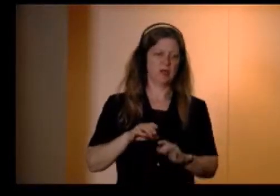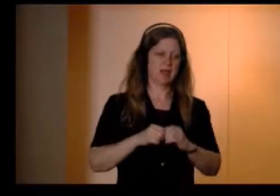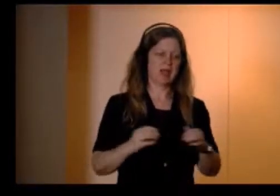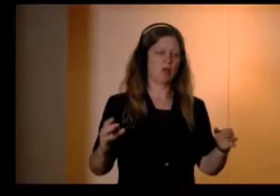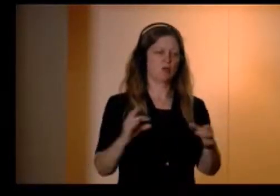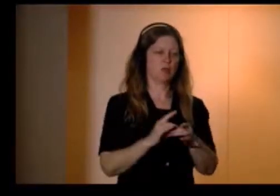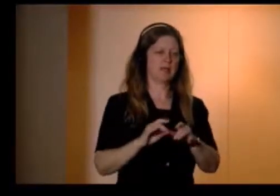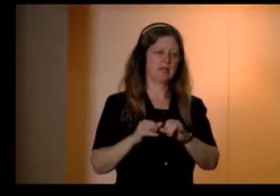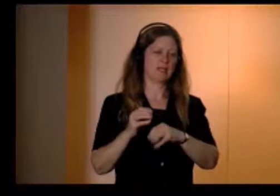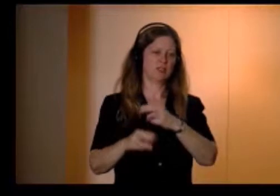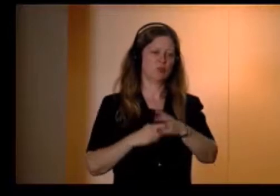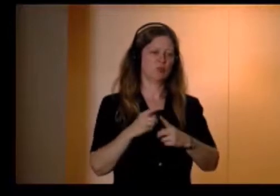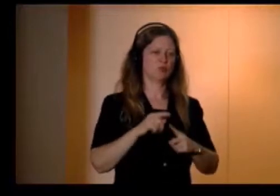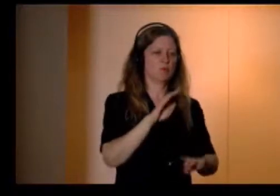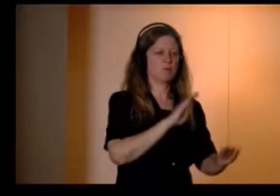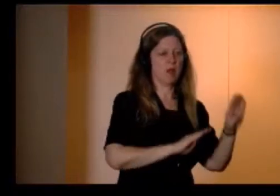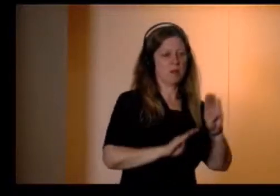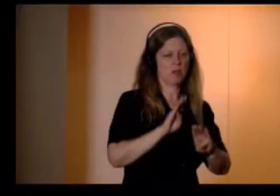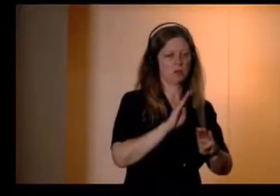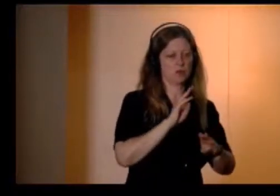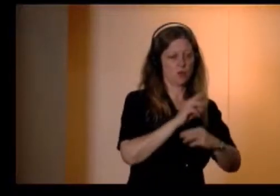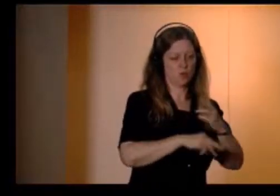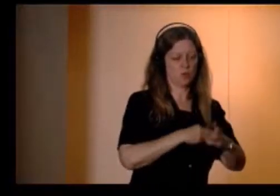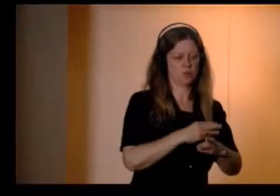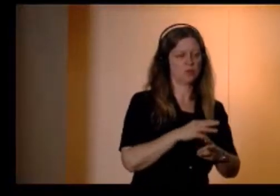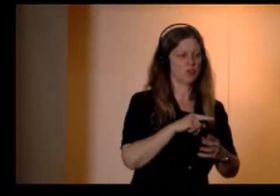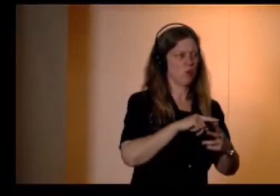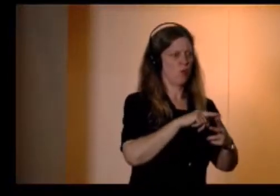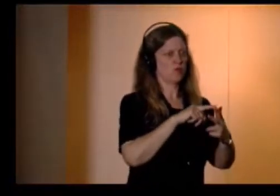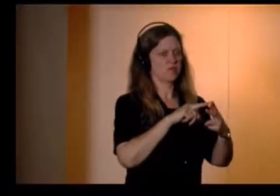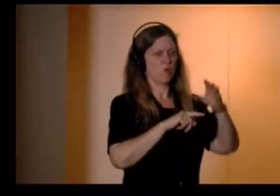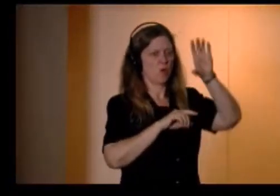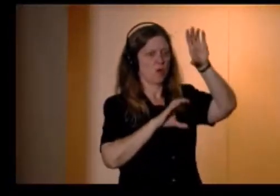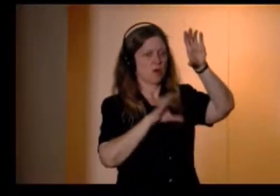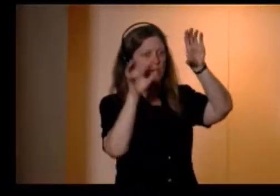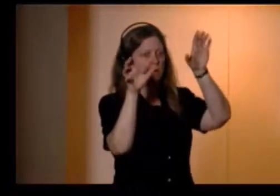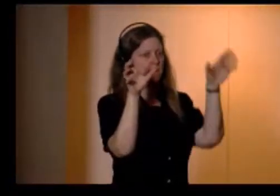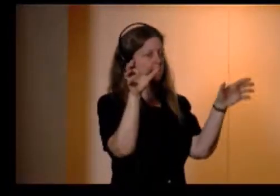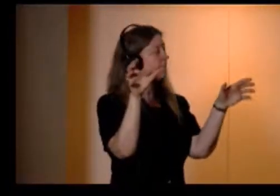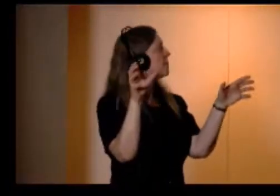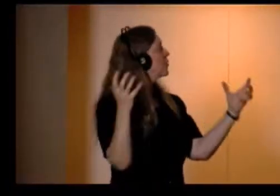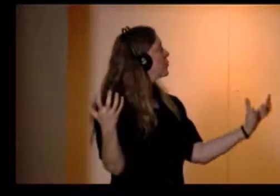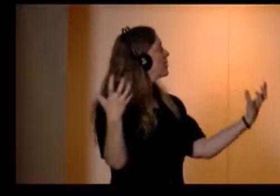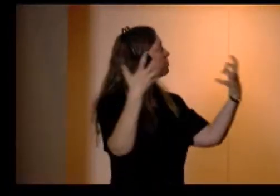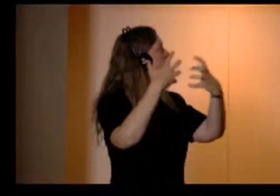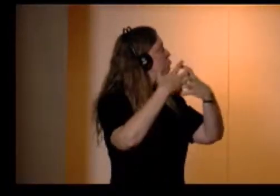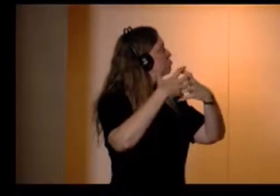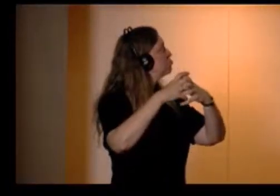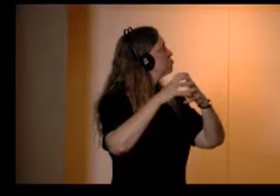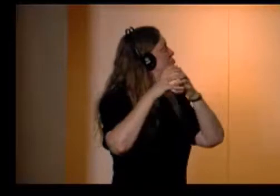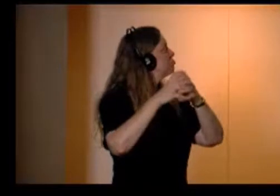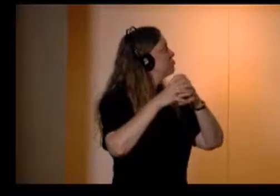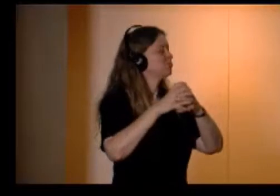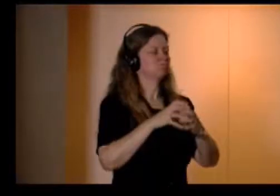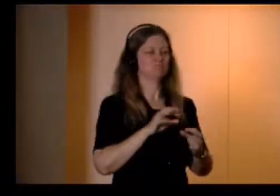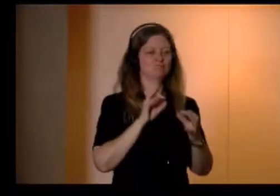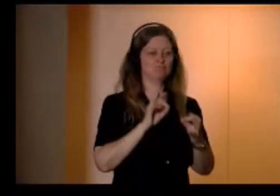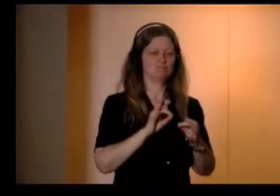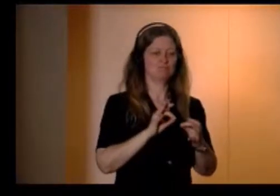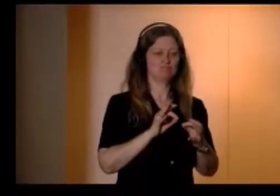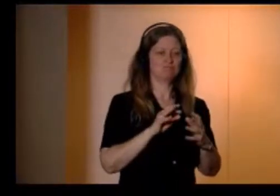the biological world? And I think if all these 4 developments, they come together very nicely, right? And they should allow us to